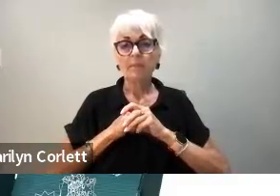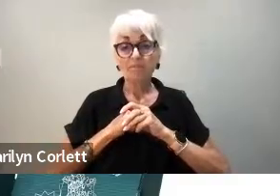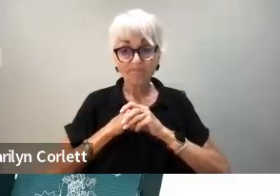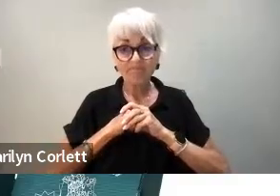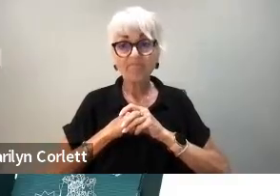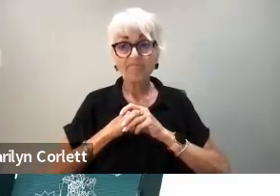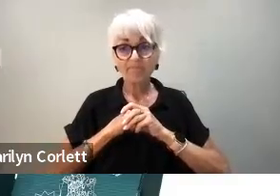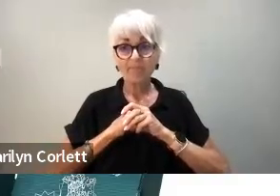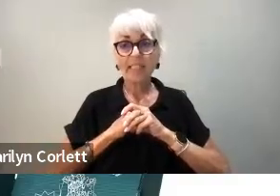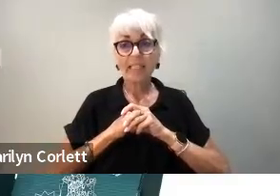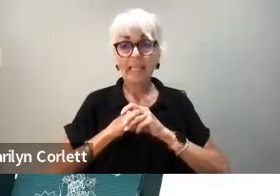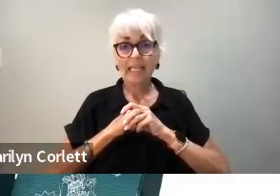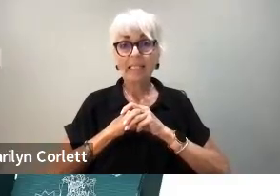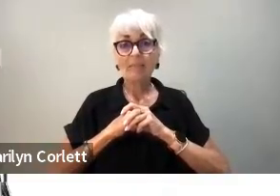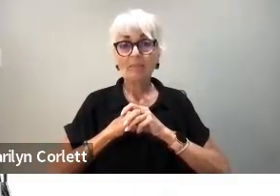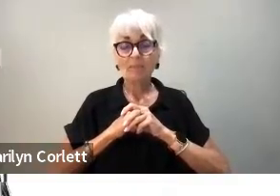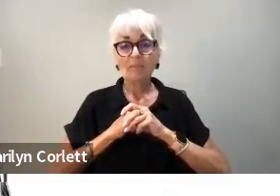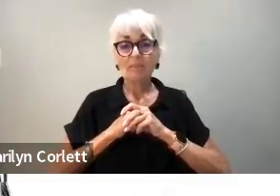Okay.